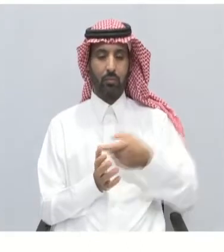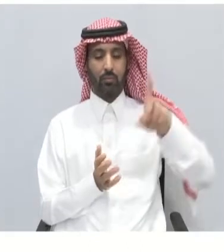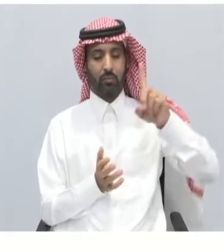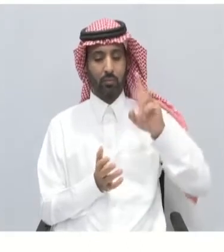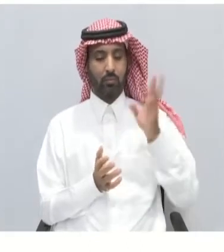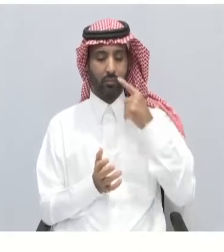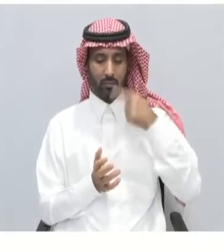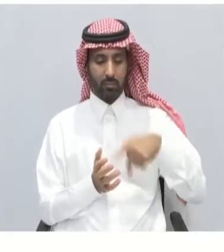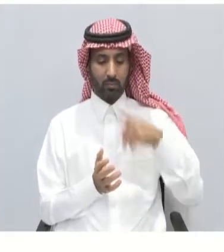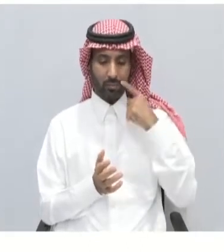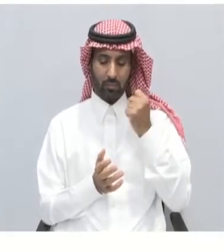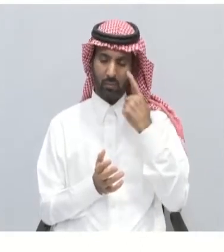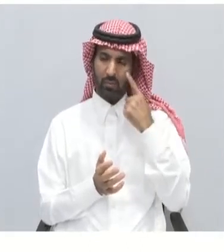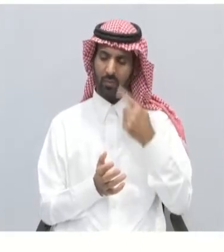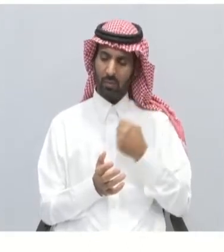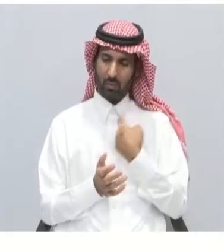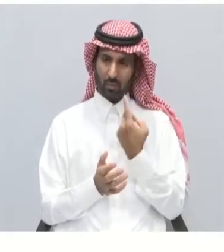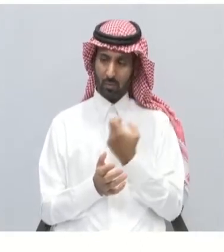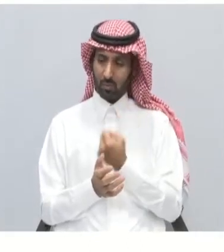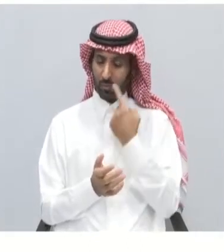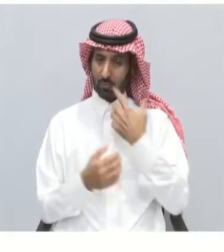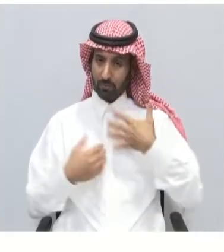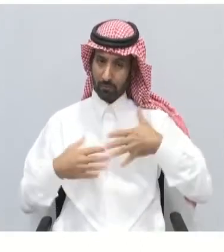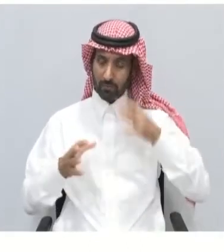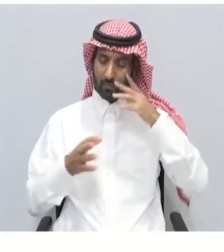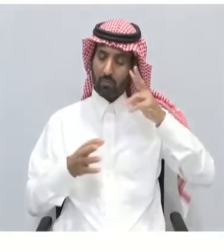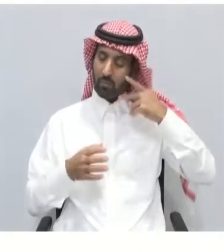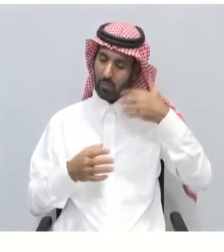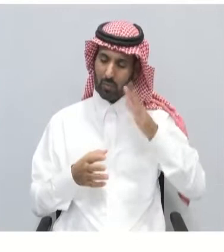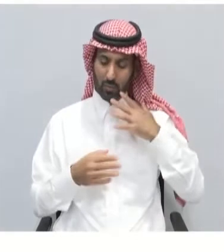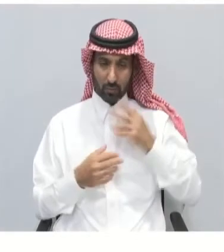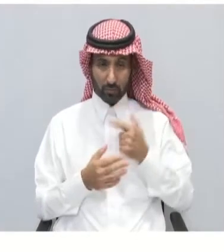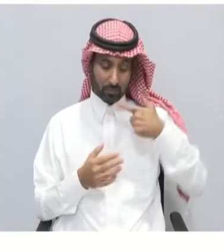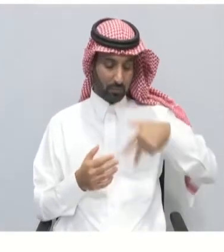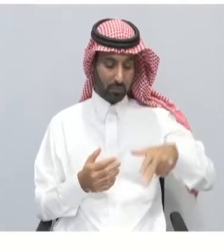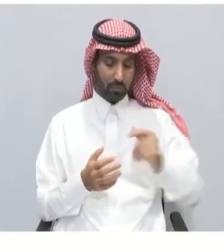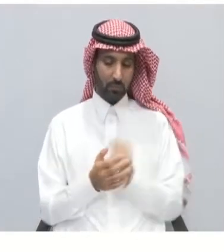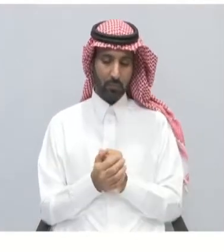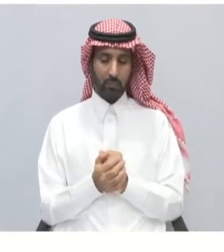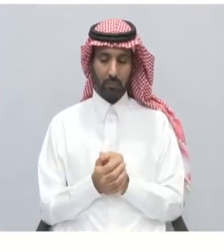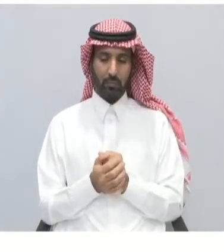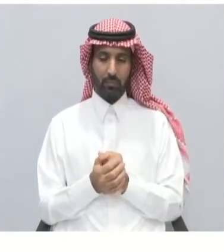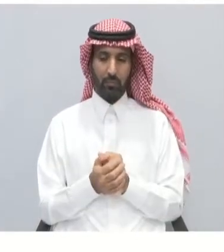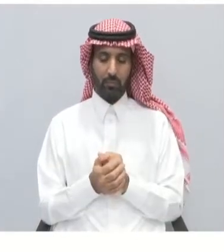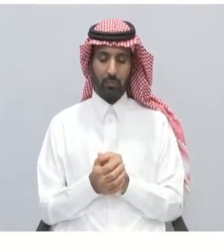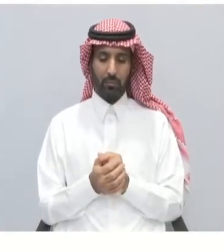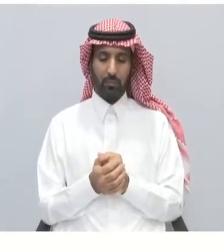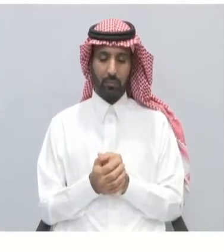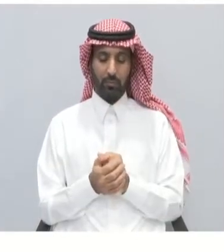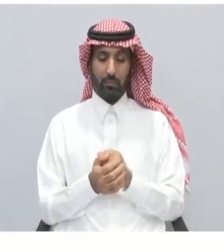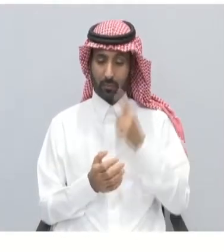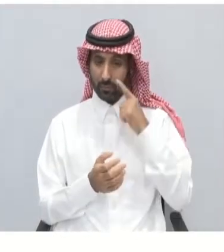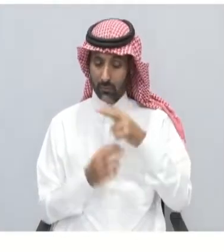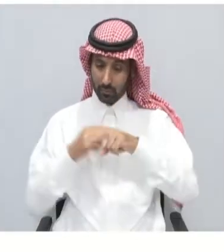means express yourself freely. You let it out. You express yourself freely.